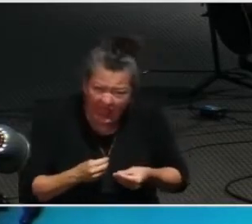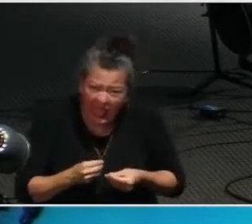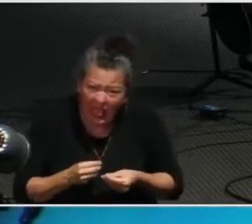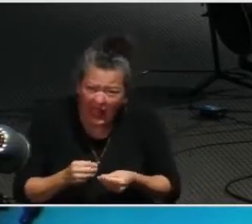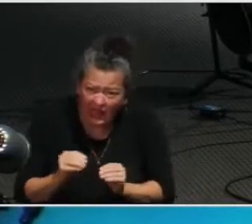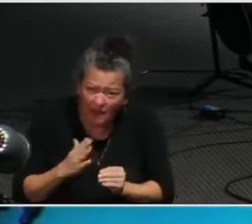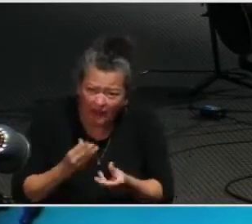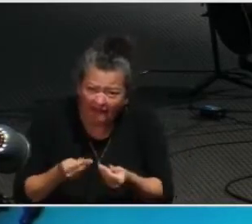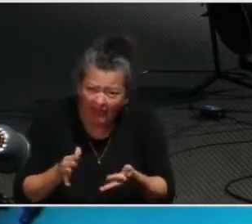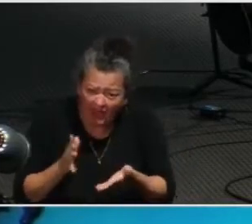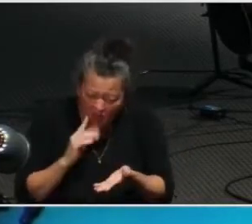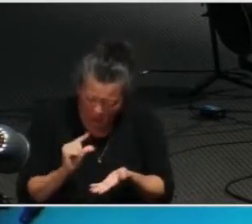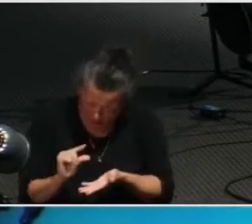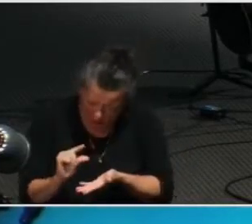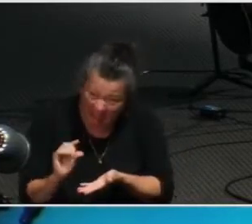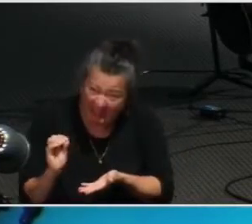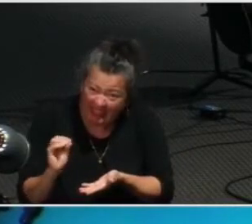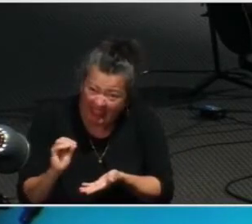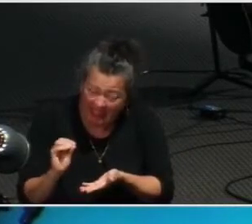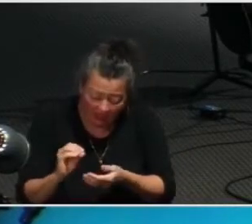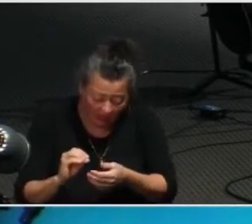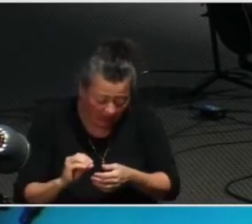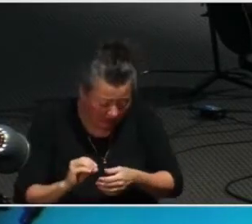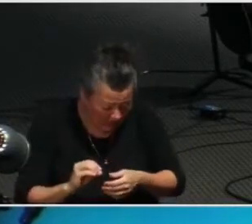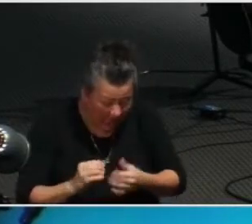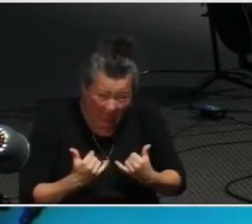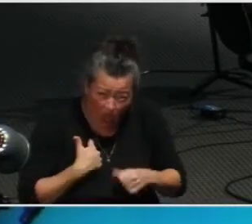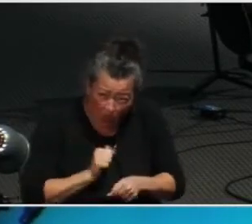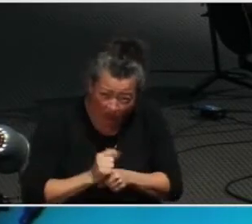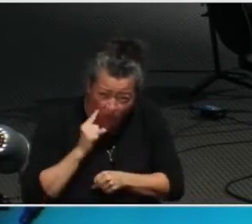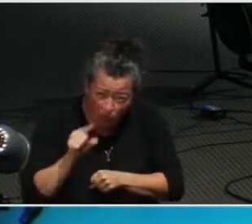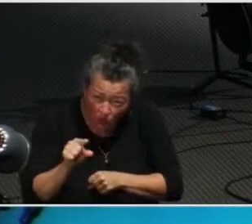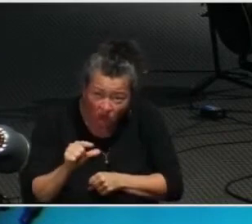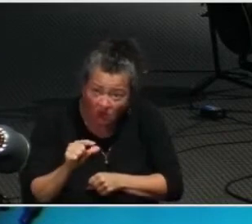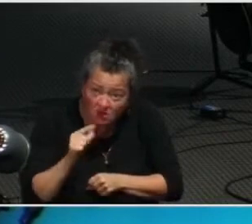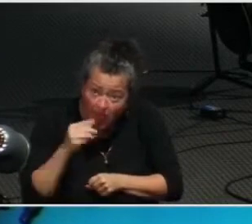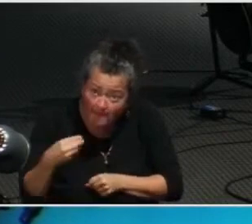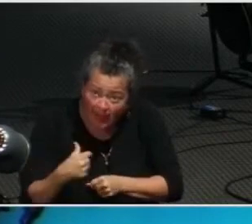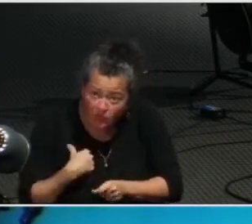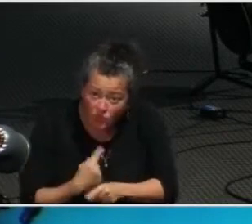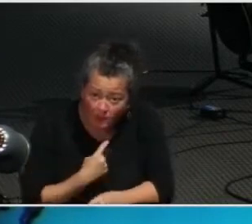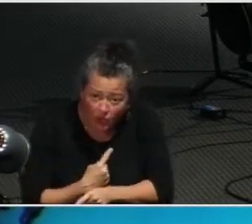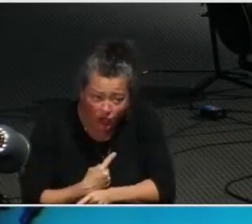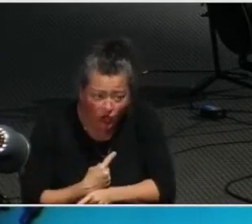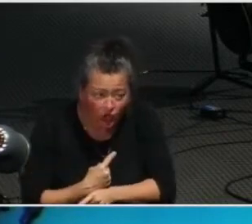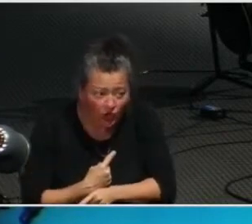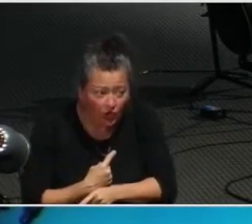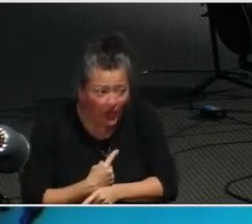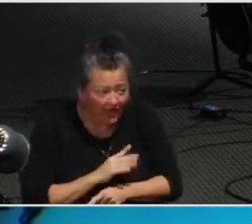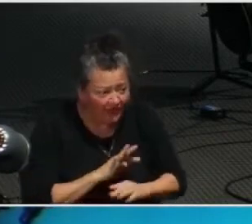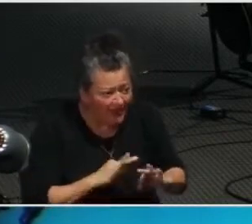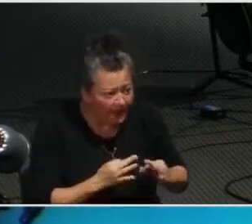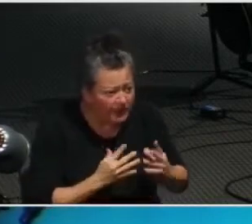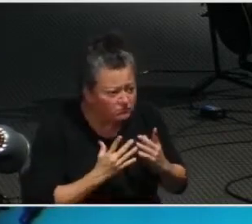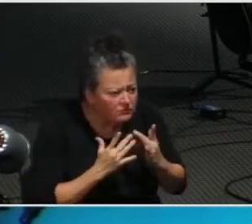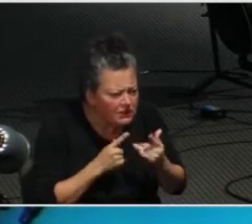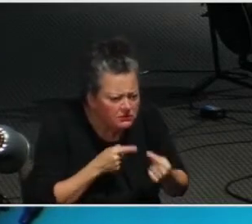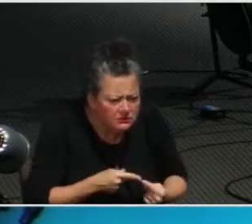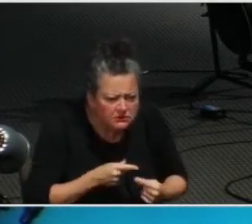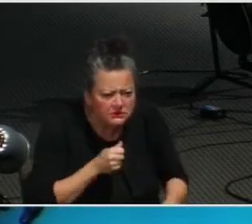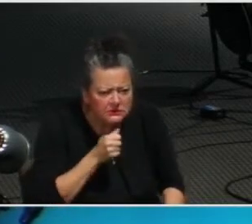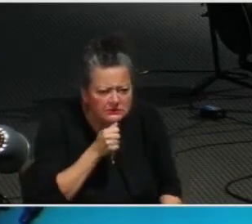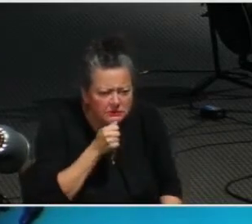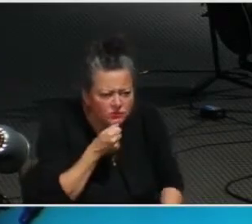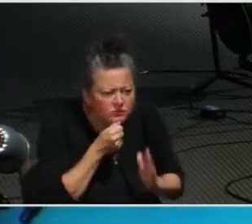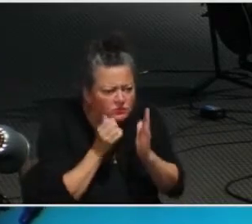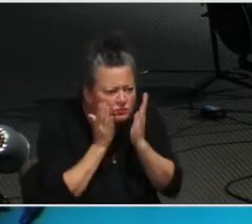land for unfair wages. And they see their family slowly withering away because of lack of